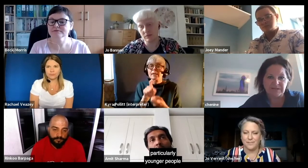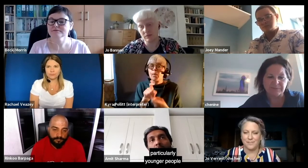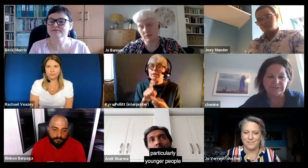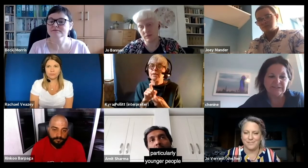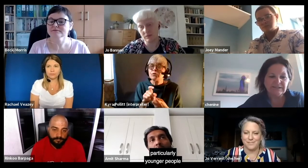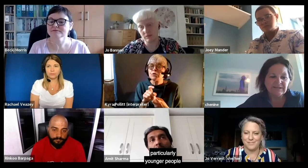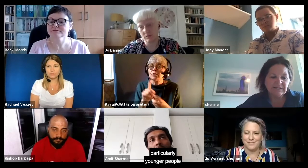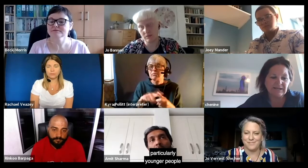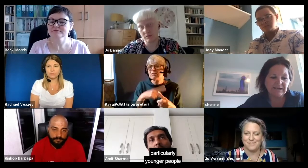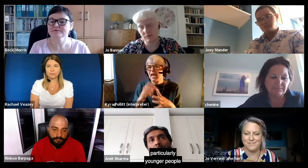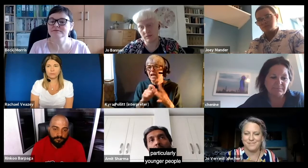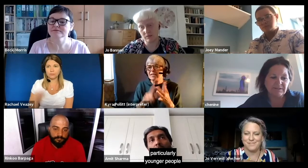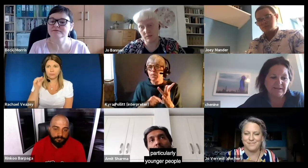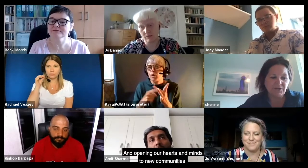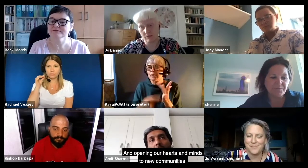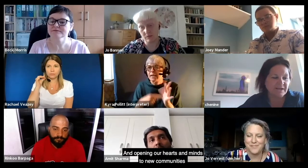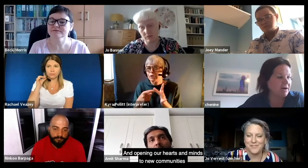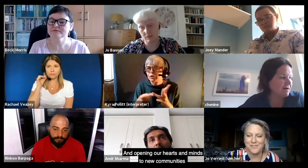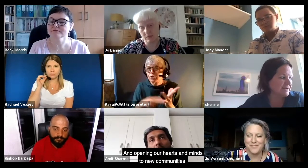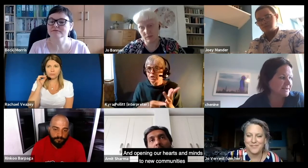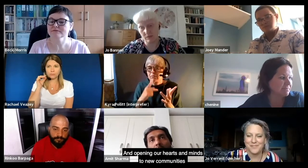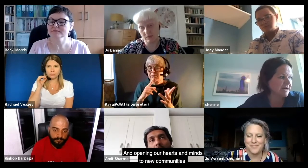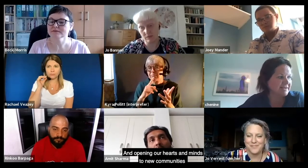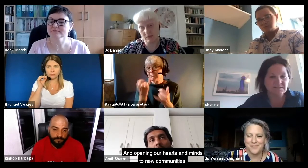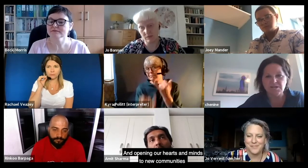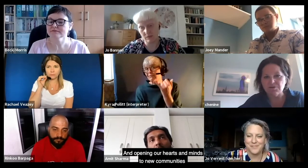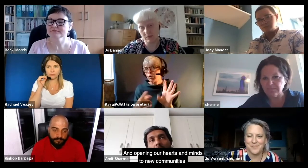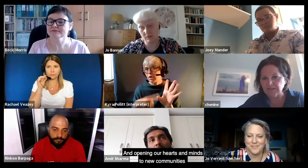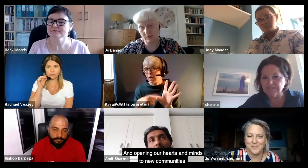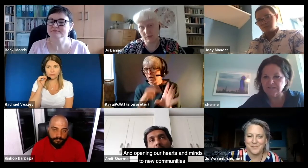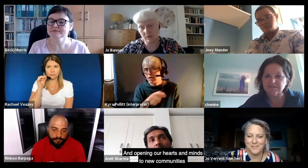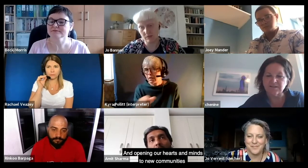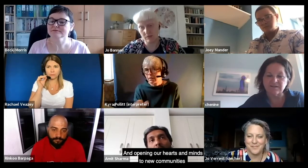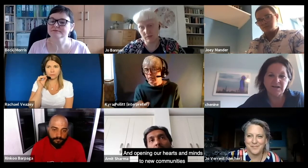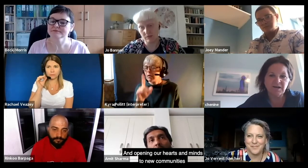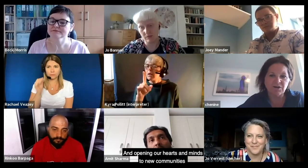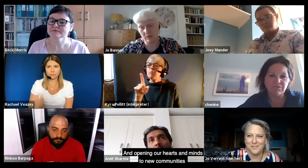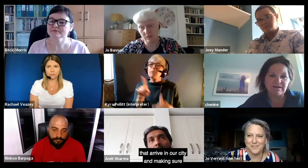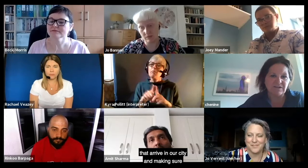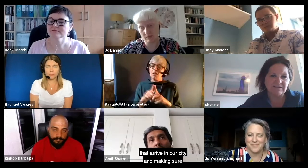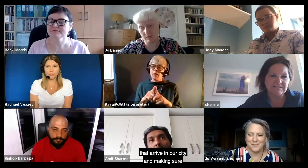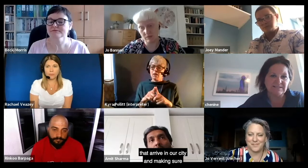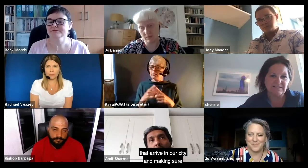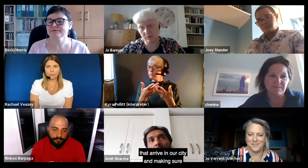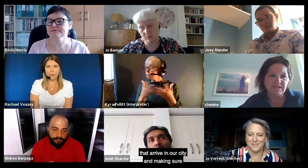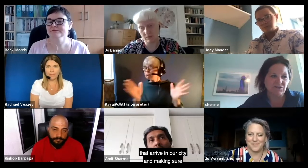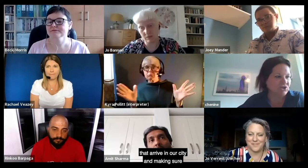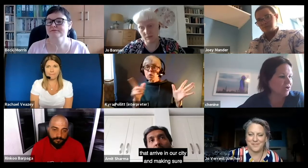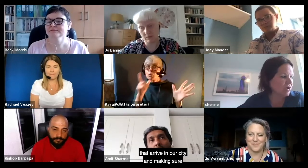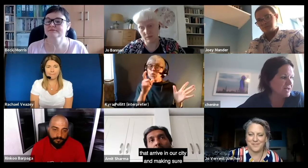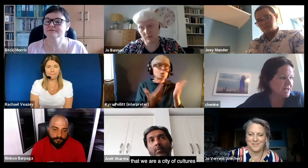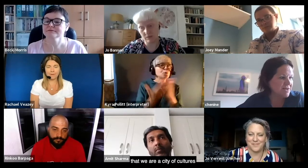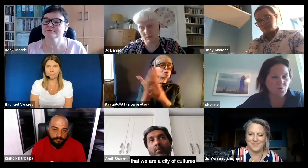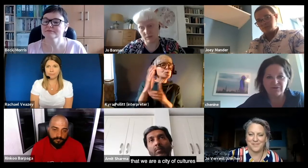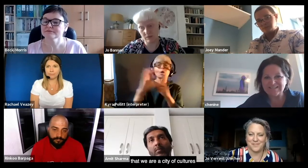younger people, and opening our hearts and minds to new communities that arrive in our city, and making